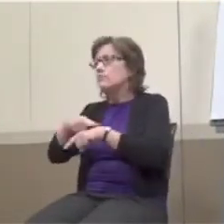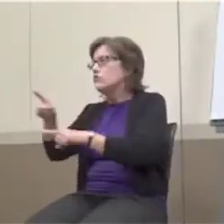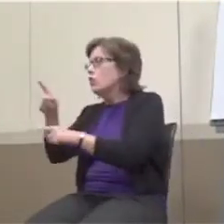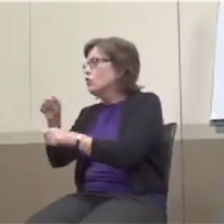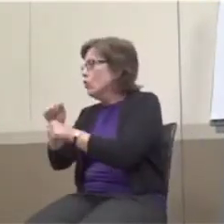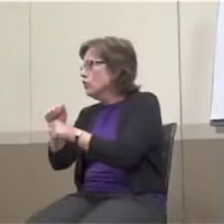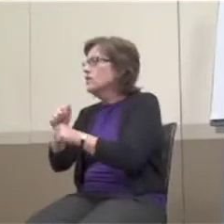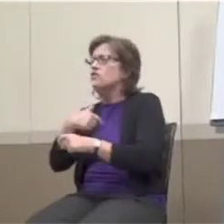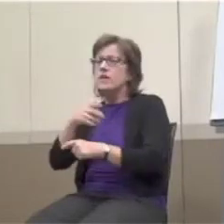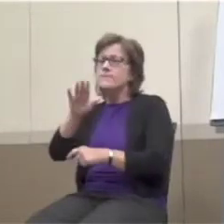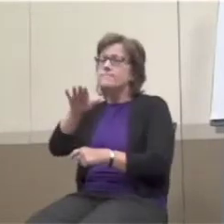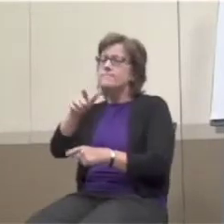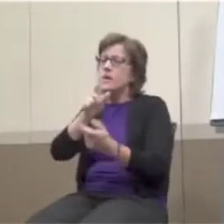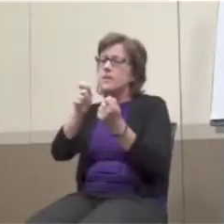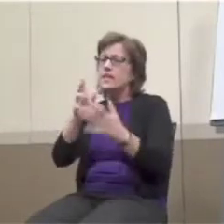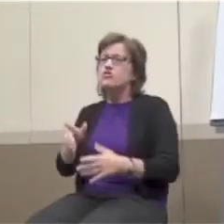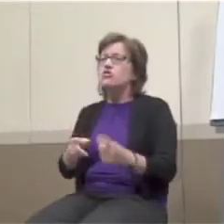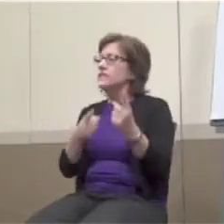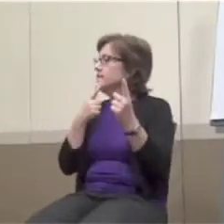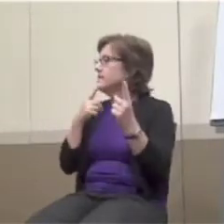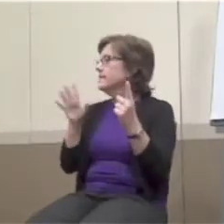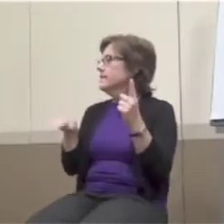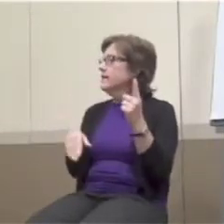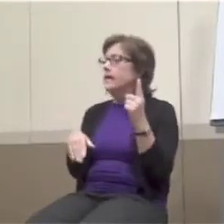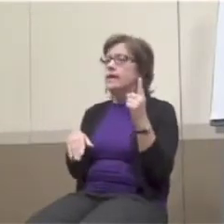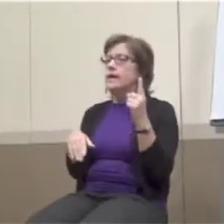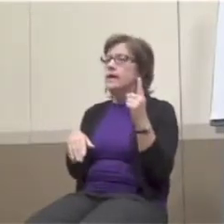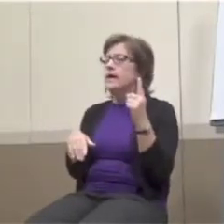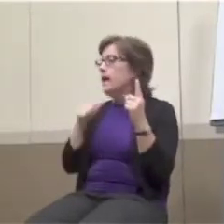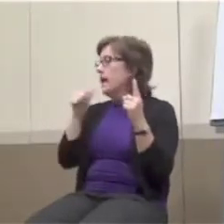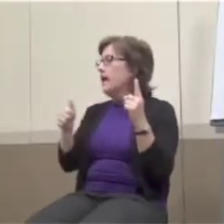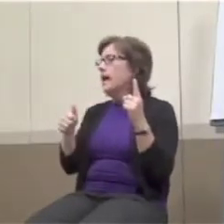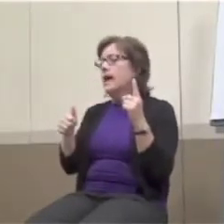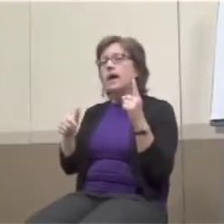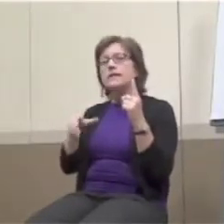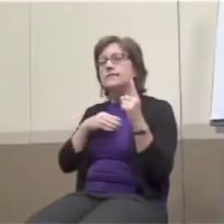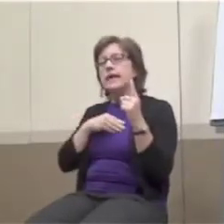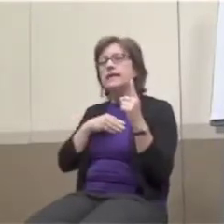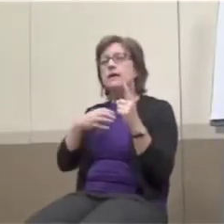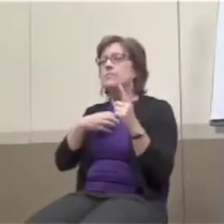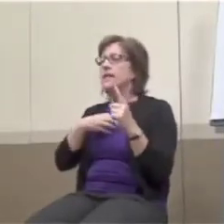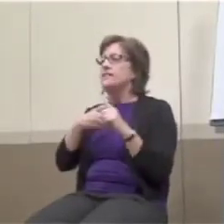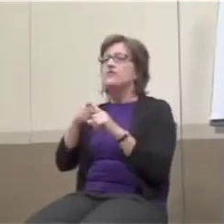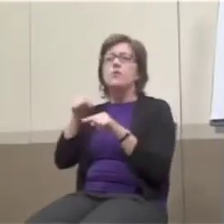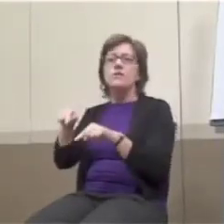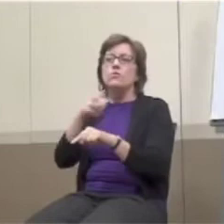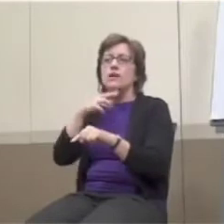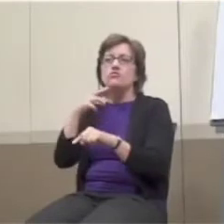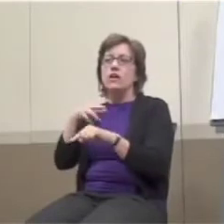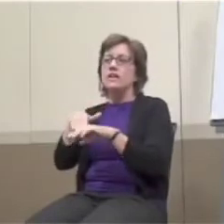to the manager. And he said, I don't take complaints on gallery hop Saturdays.